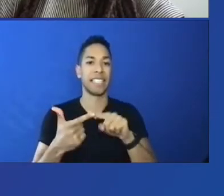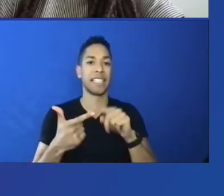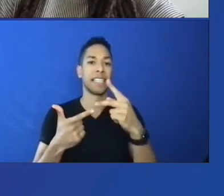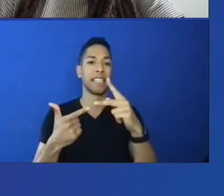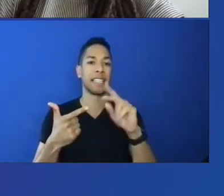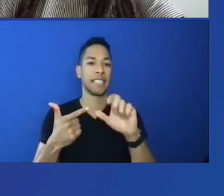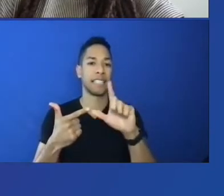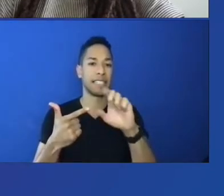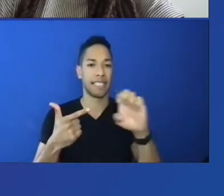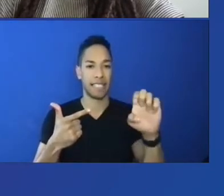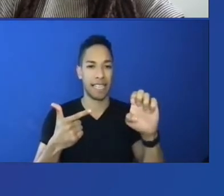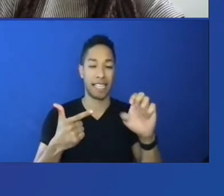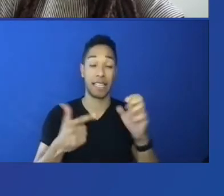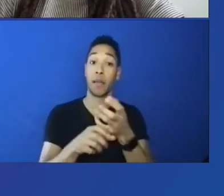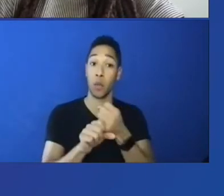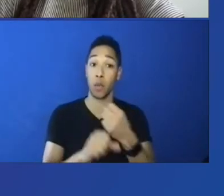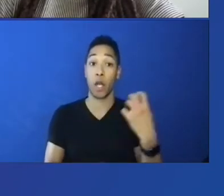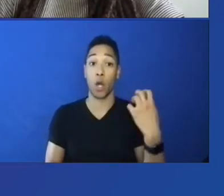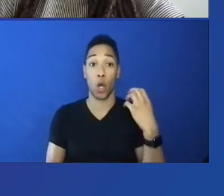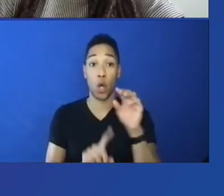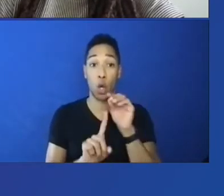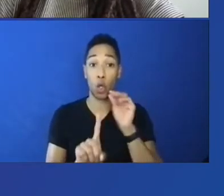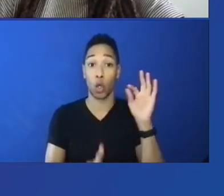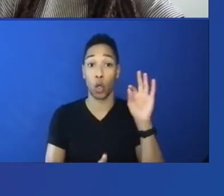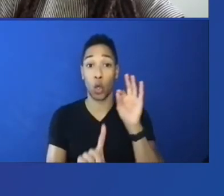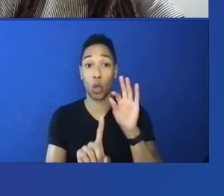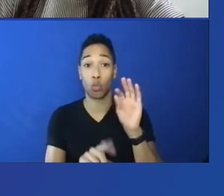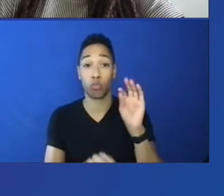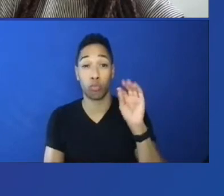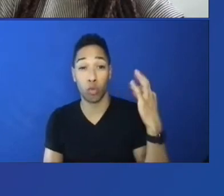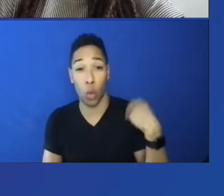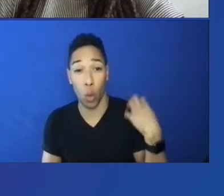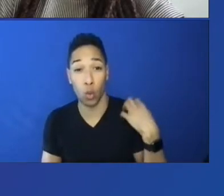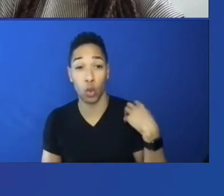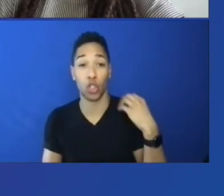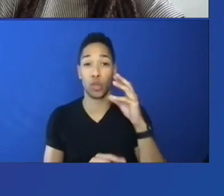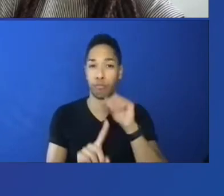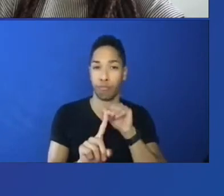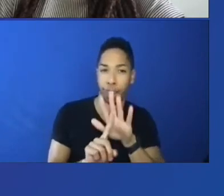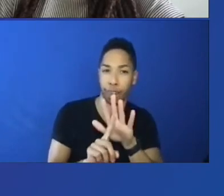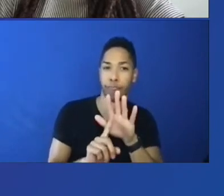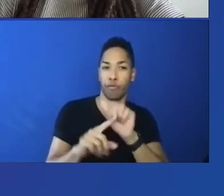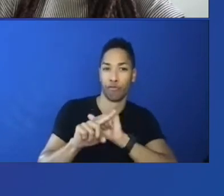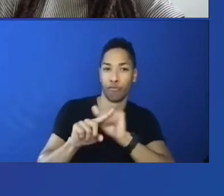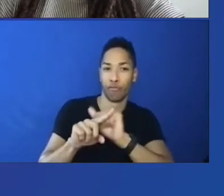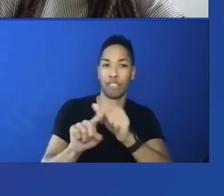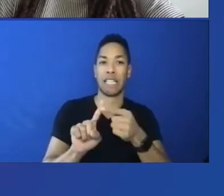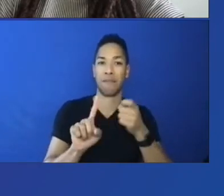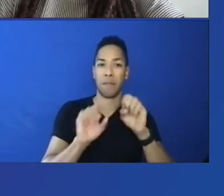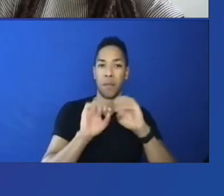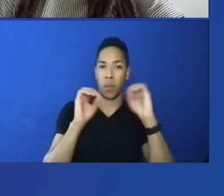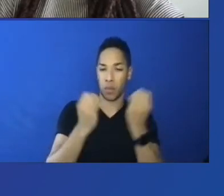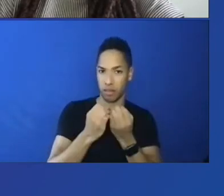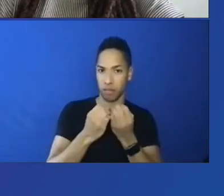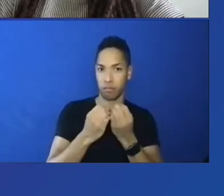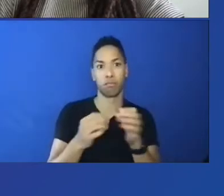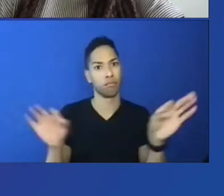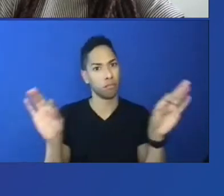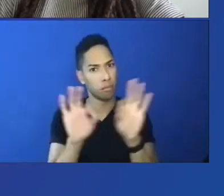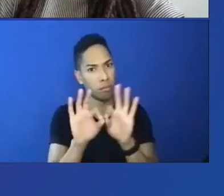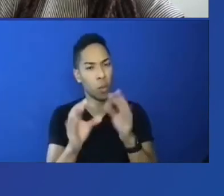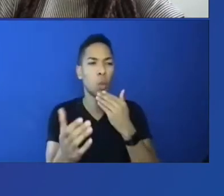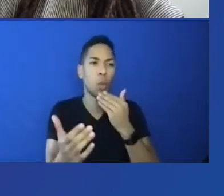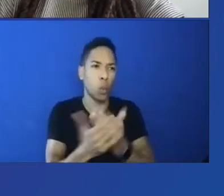right? Paid by the organization. While the idea of providing coaching to the new ED is good, it's very